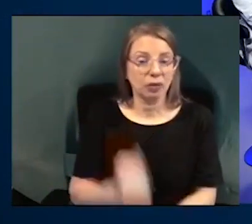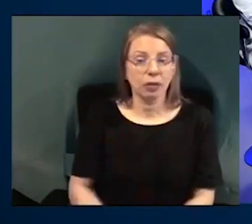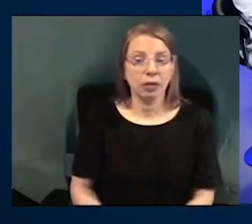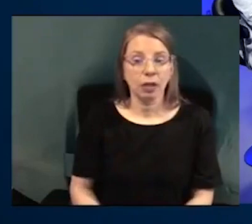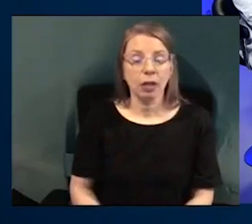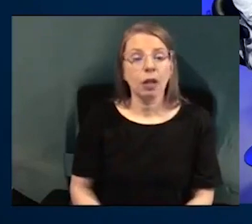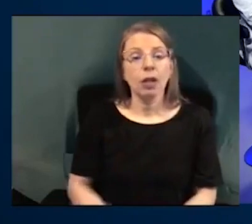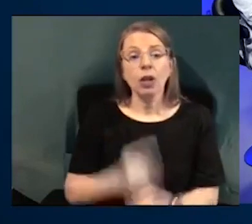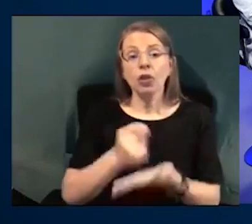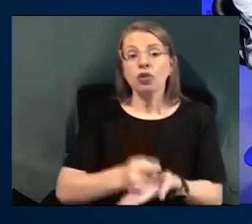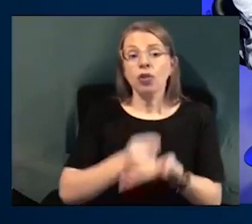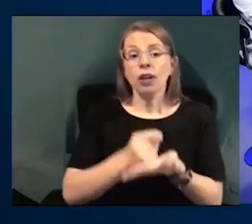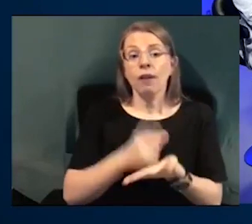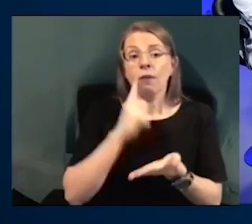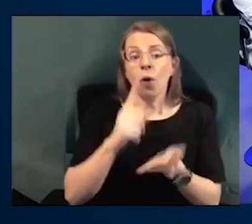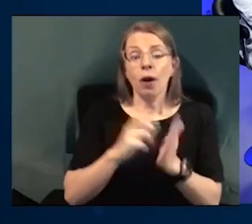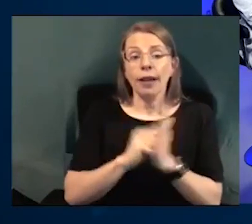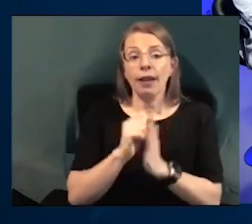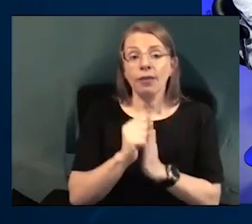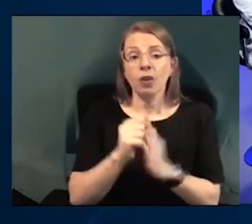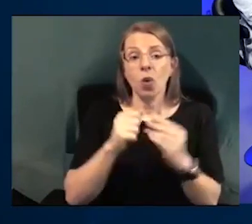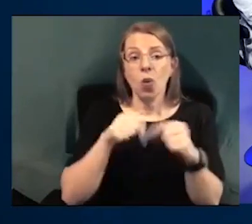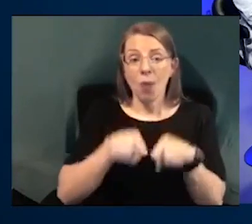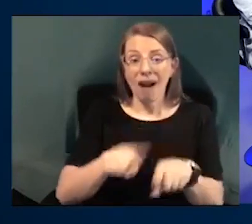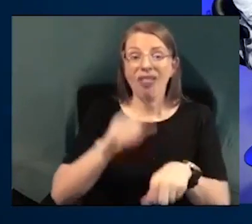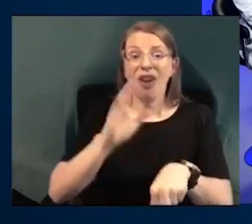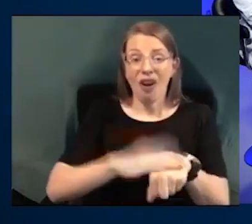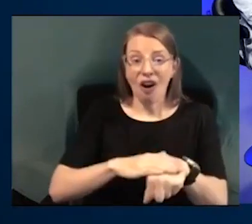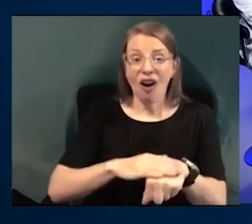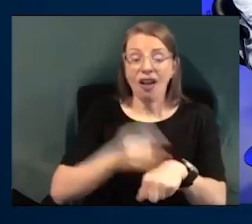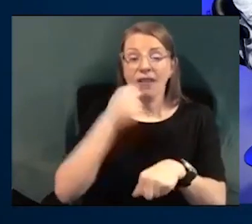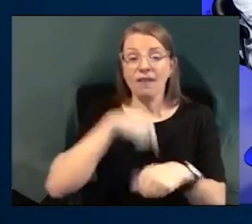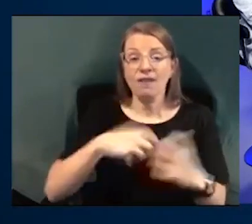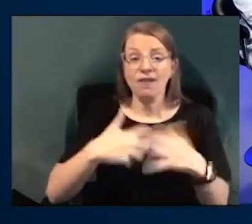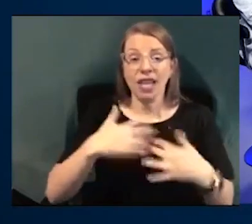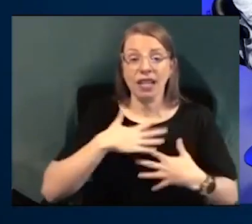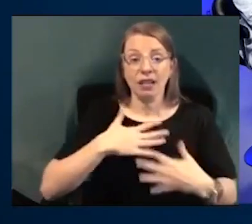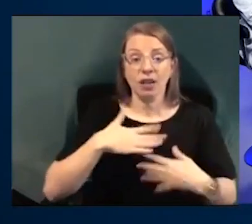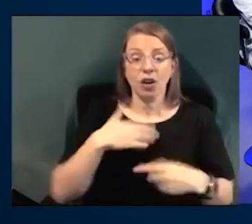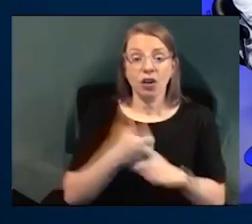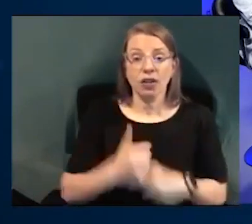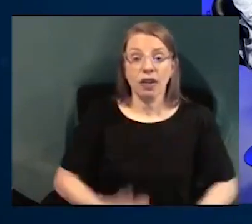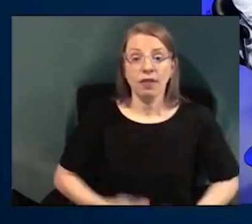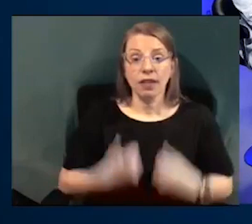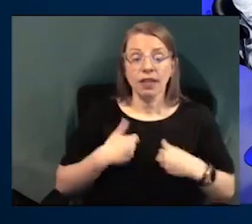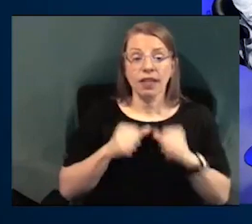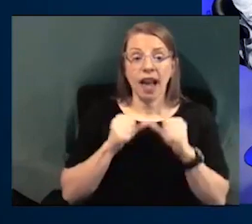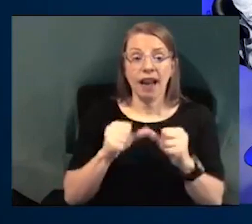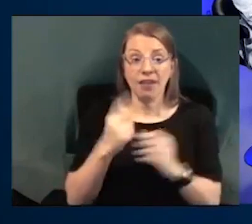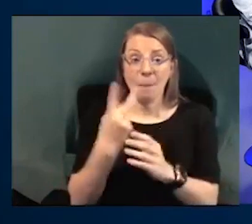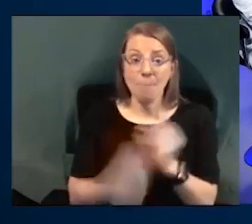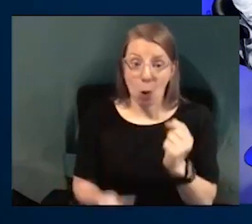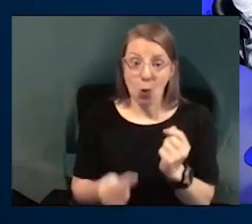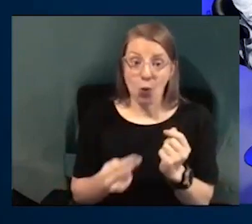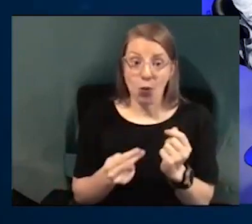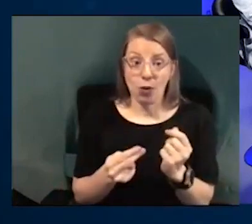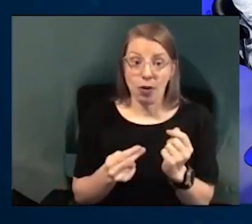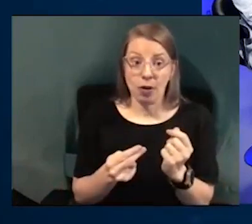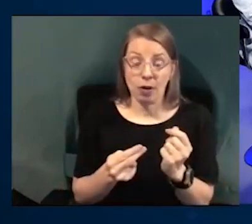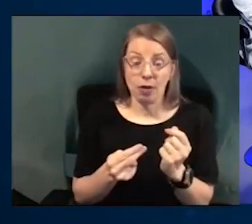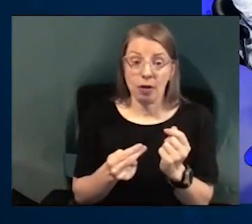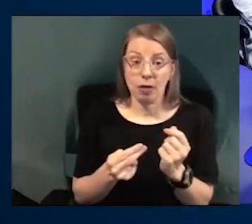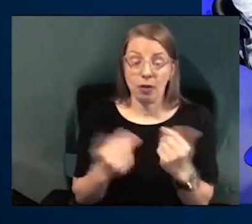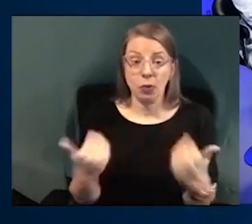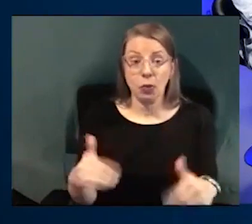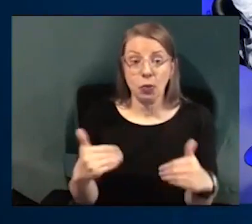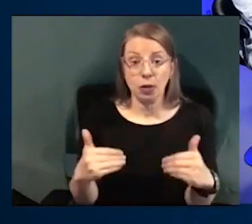cancer while she was on a vent. She survived both. Can't get much more complicated. I I was know. going to say, that's a tough story. That